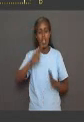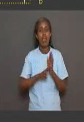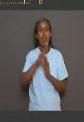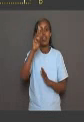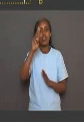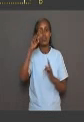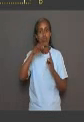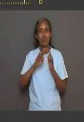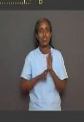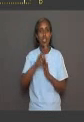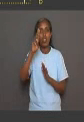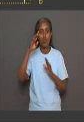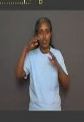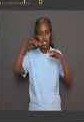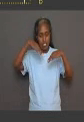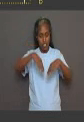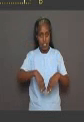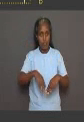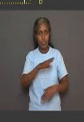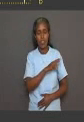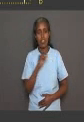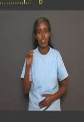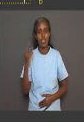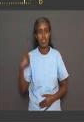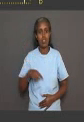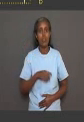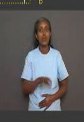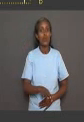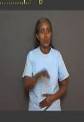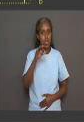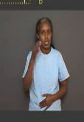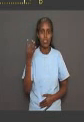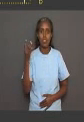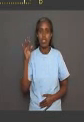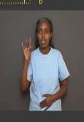the height of the cliff, and we get